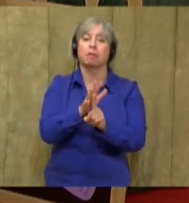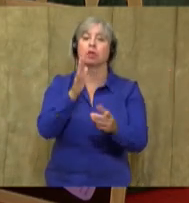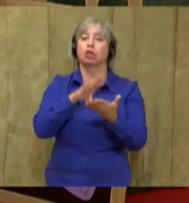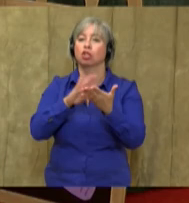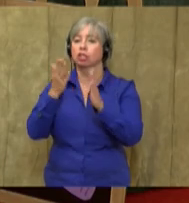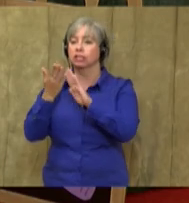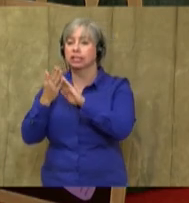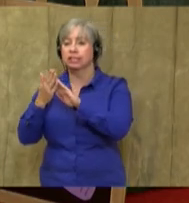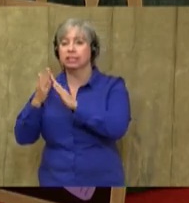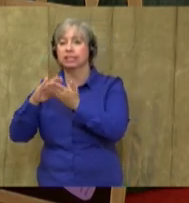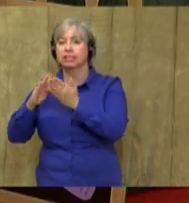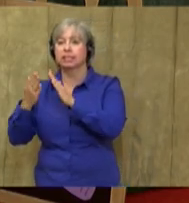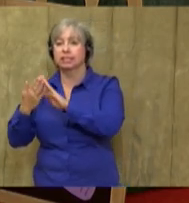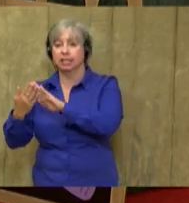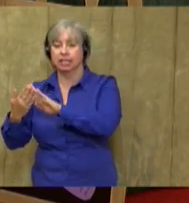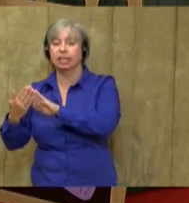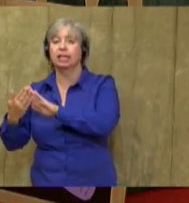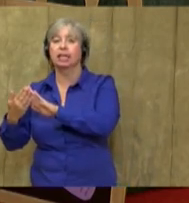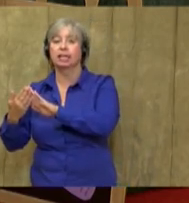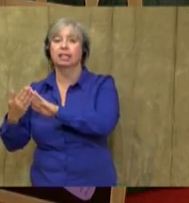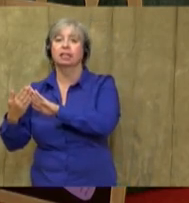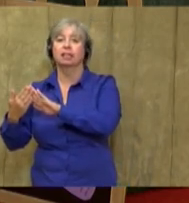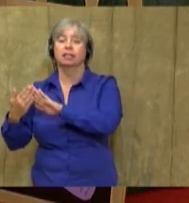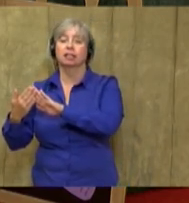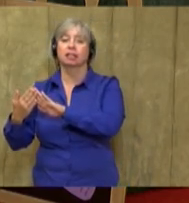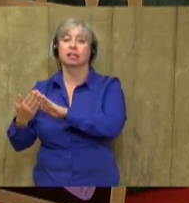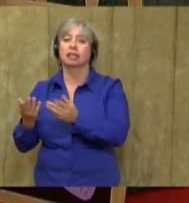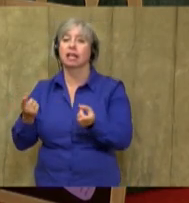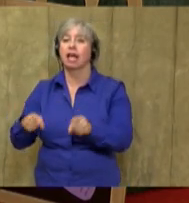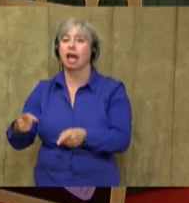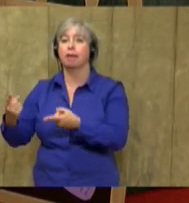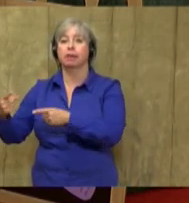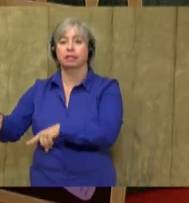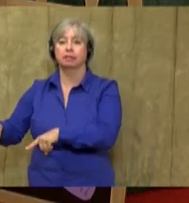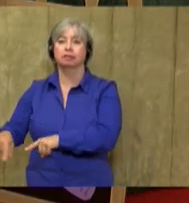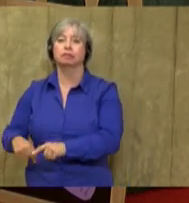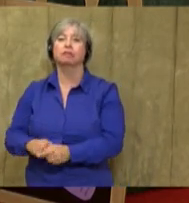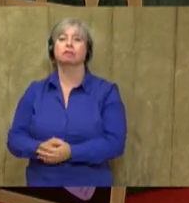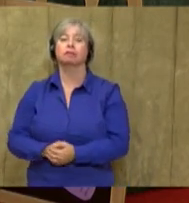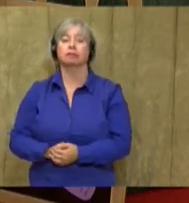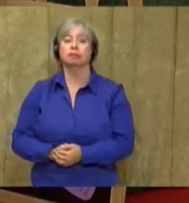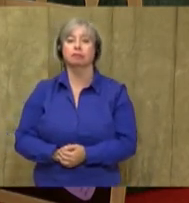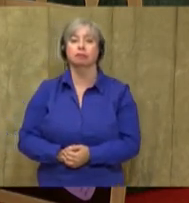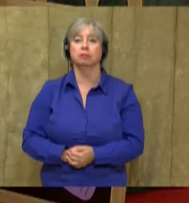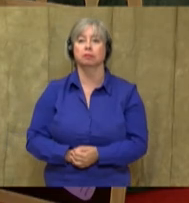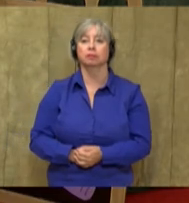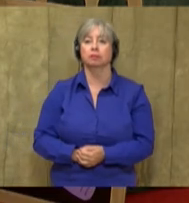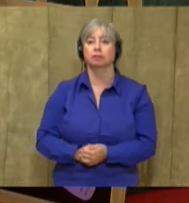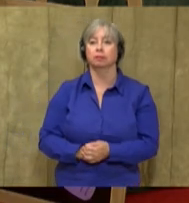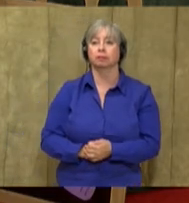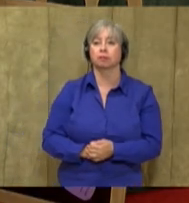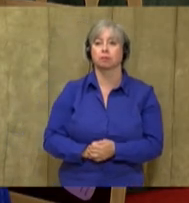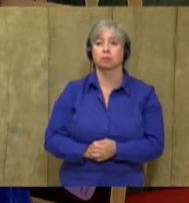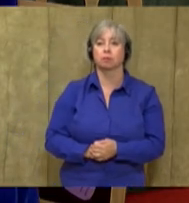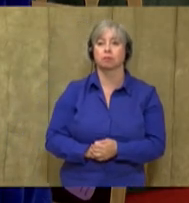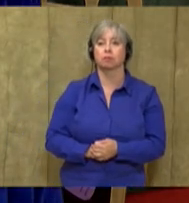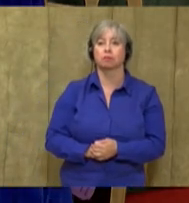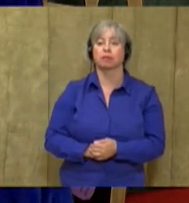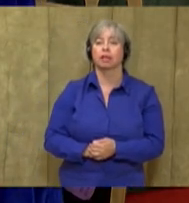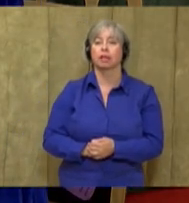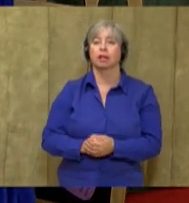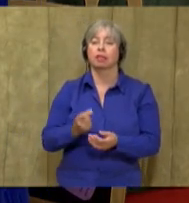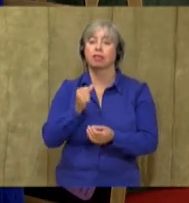Renaissance is going to come out of. And one of the greatest things that's going to come out of Florence is going to be the